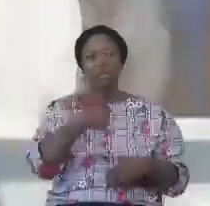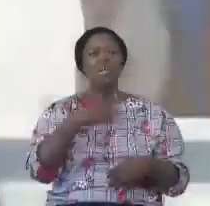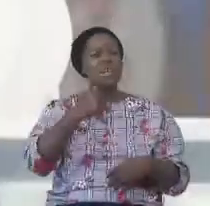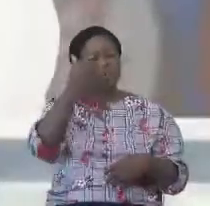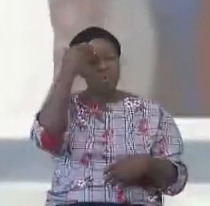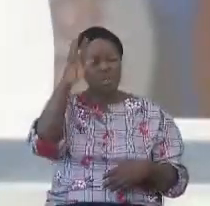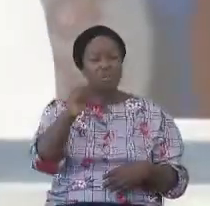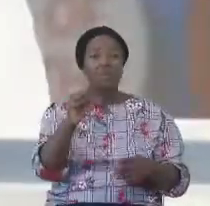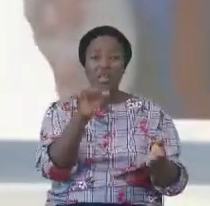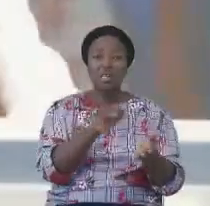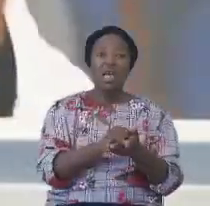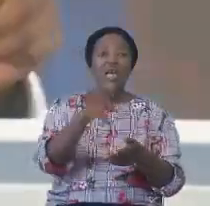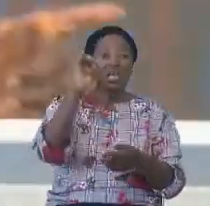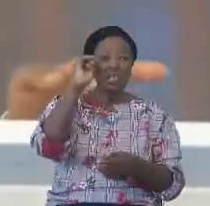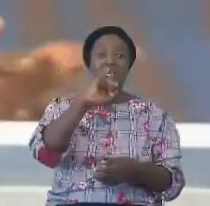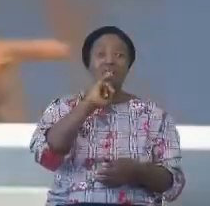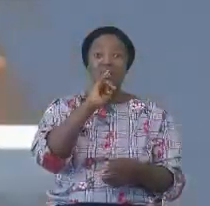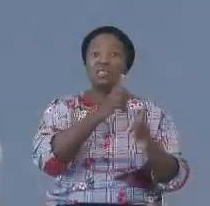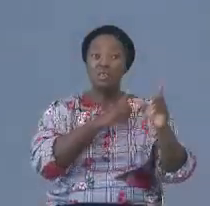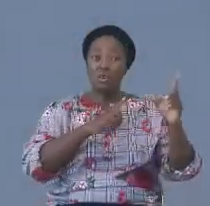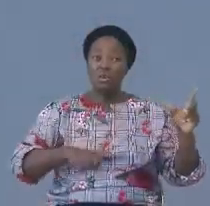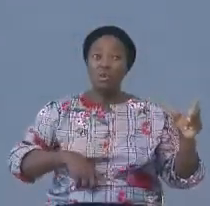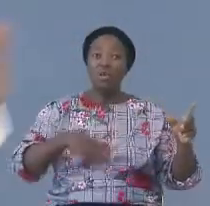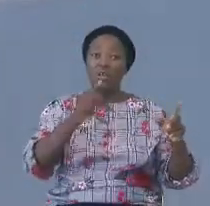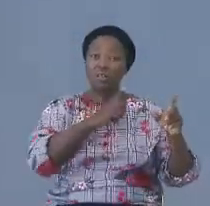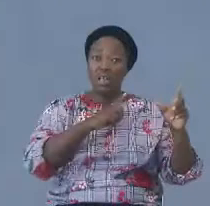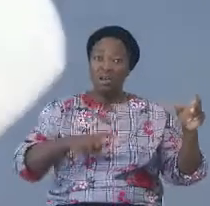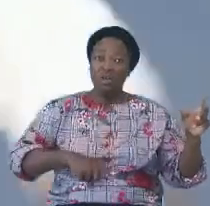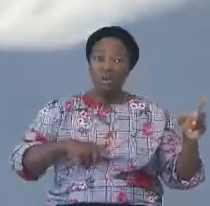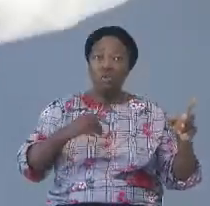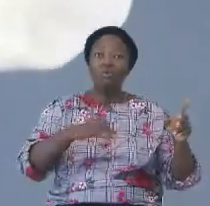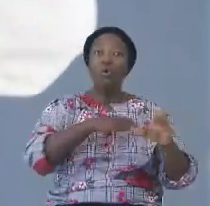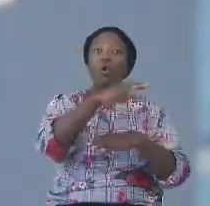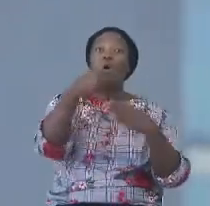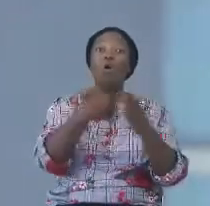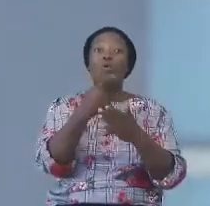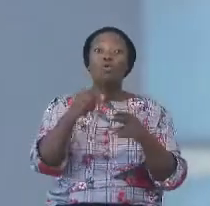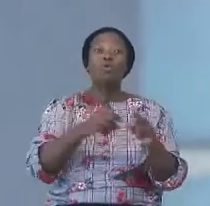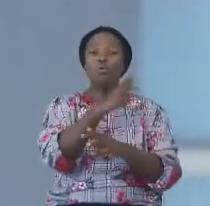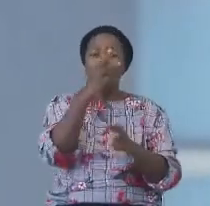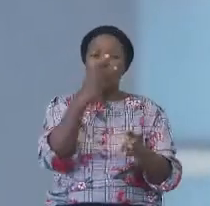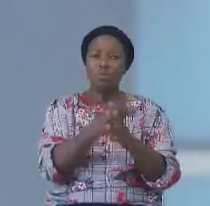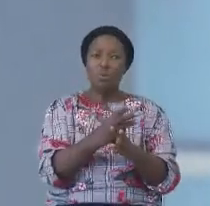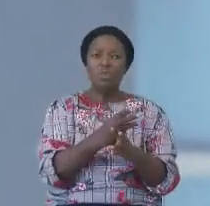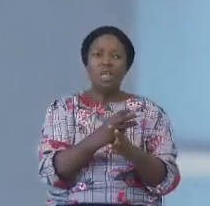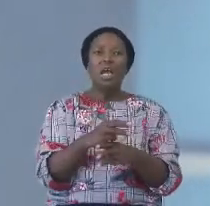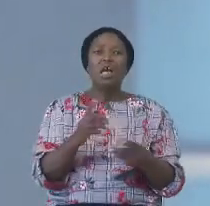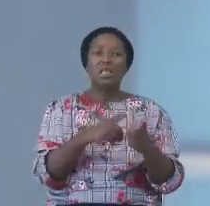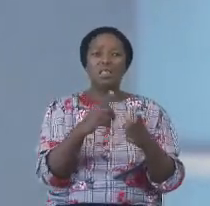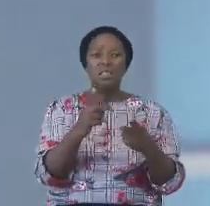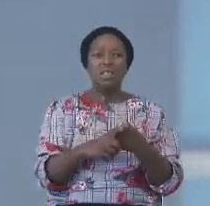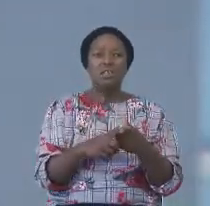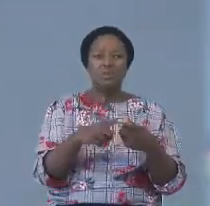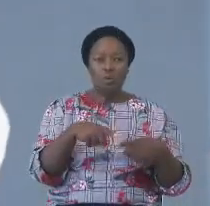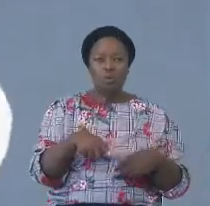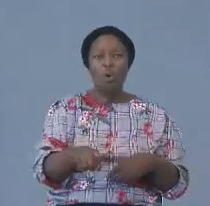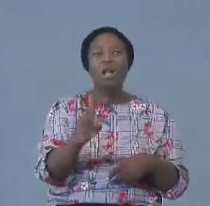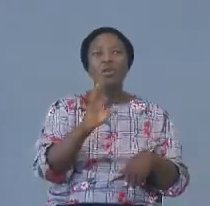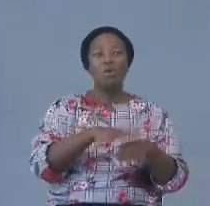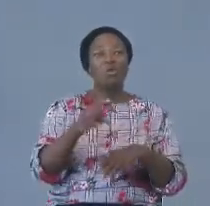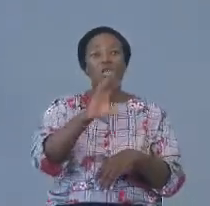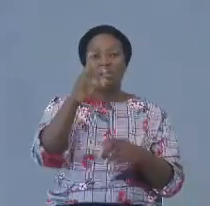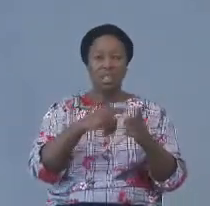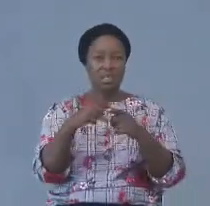thou forsaken me? To recognize him that he is Lord, the Lord of the whole